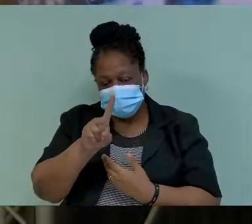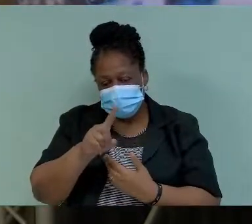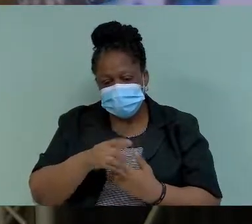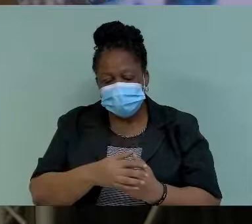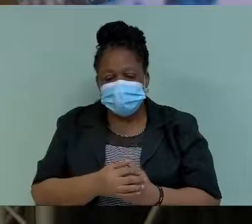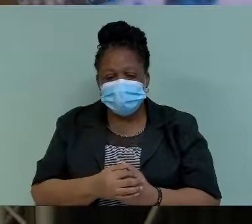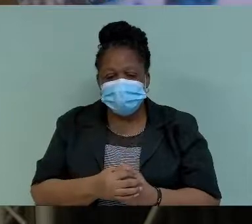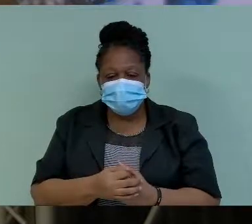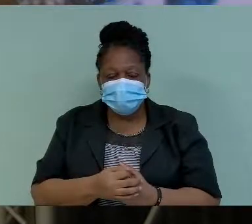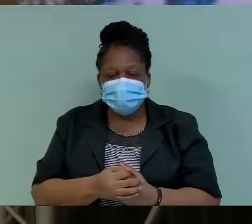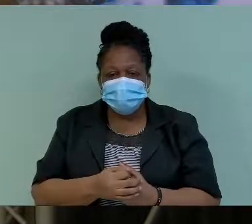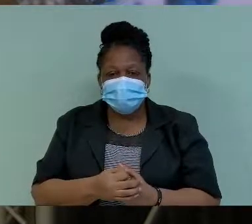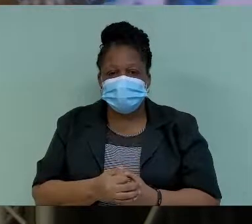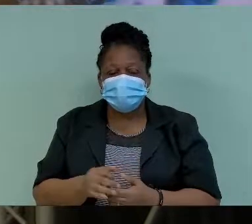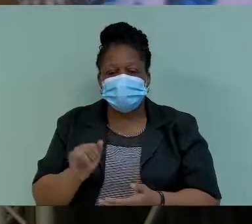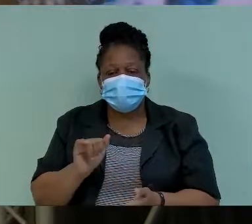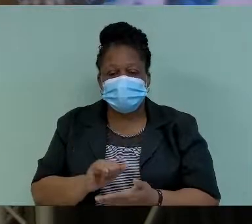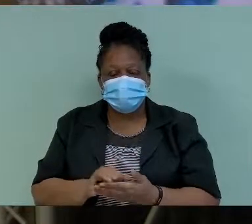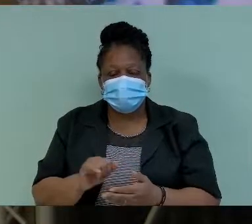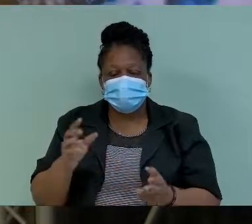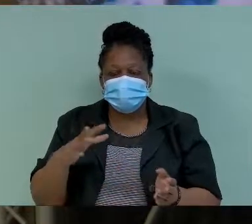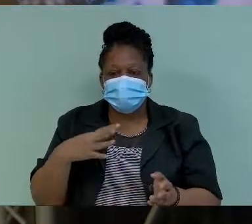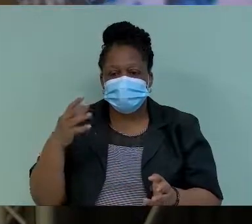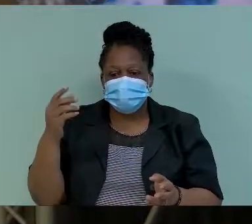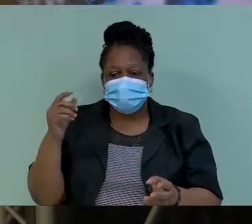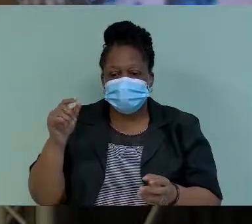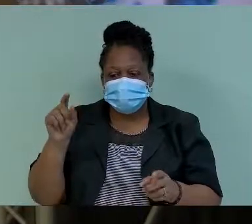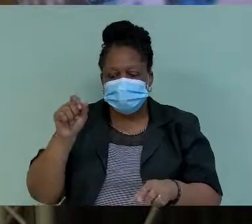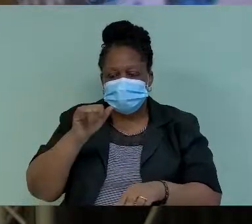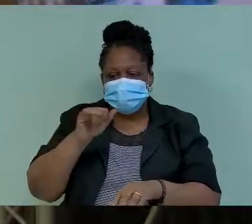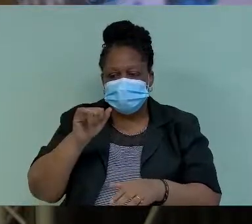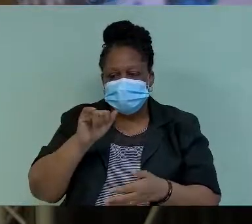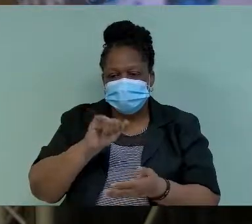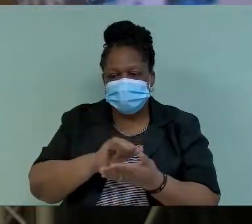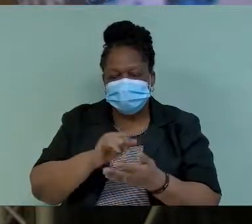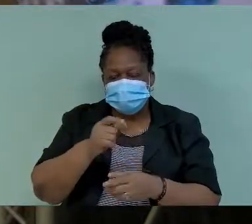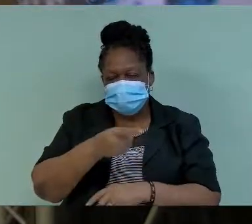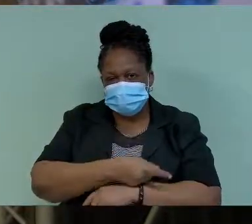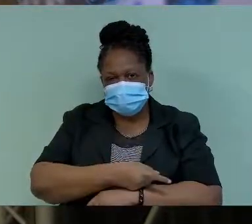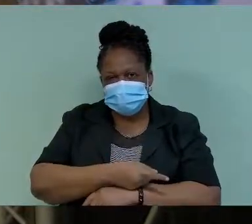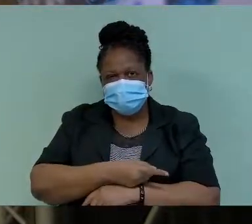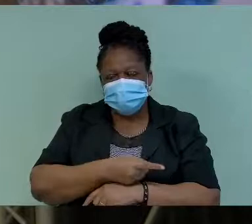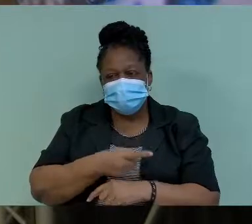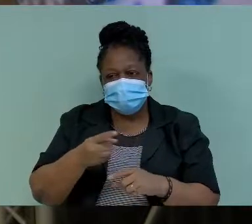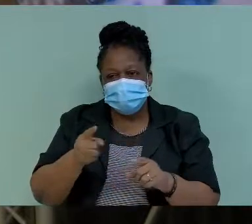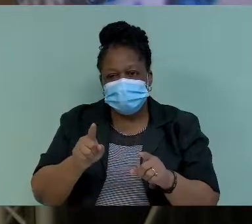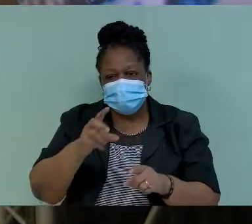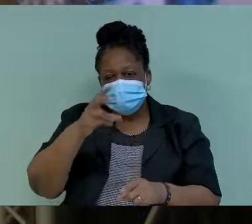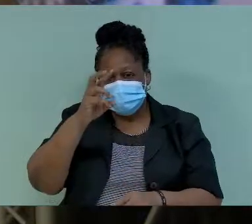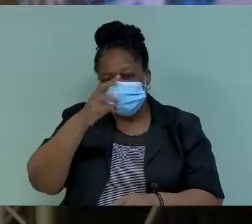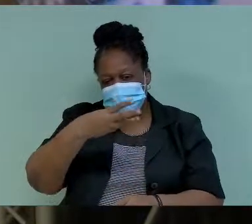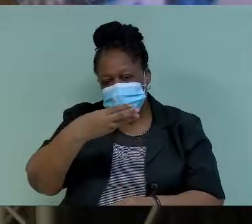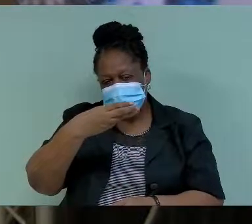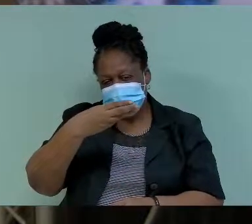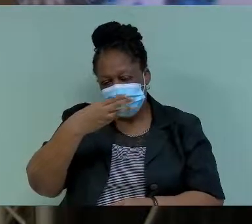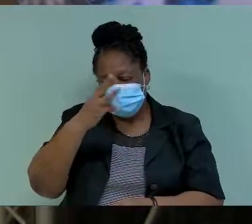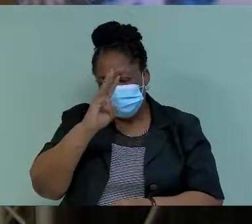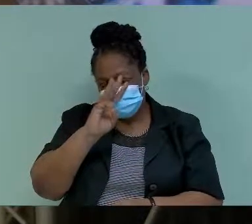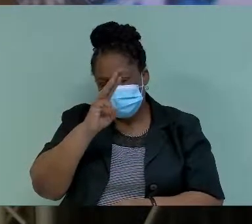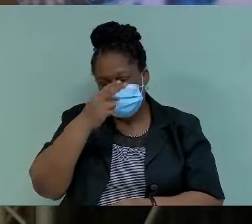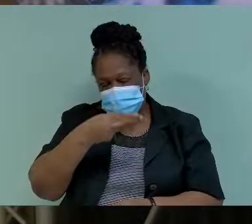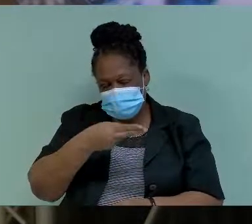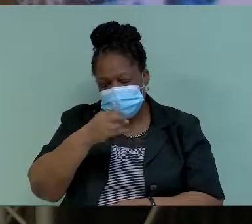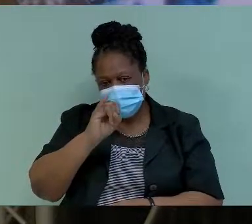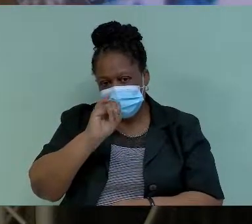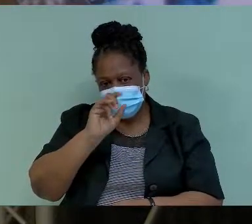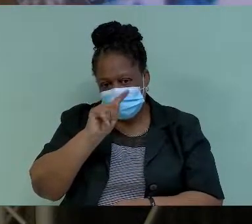we celebrate the outpouring of God's Spirit upon the disciples and upon natives and visitors to